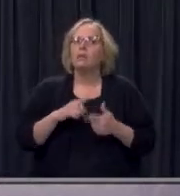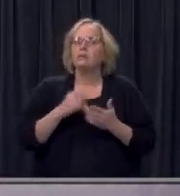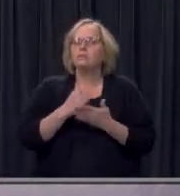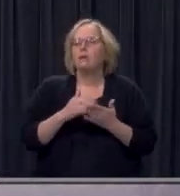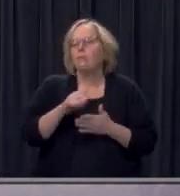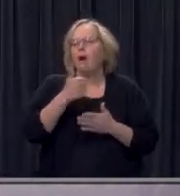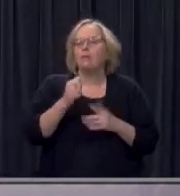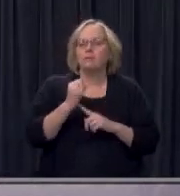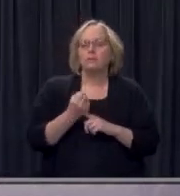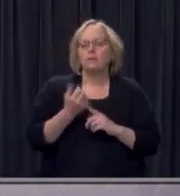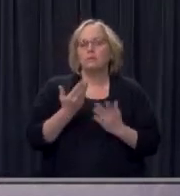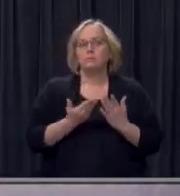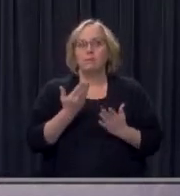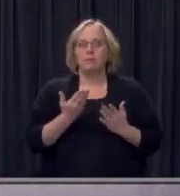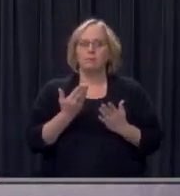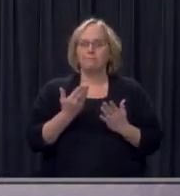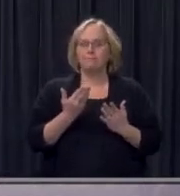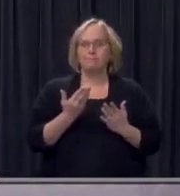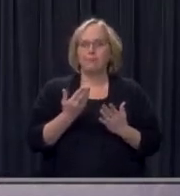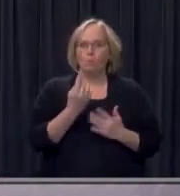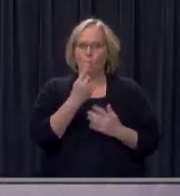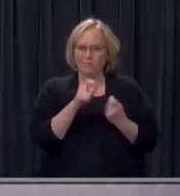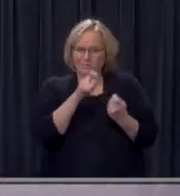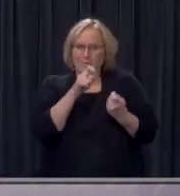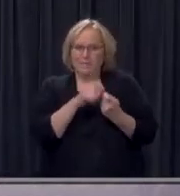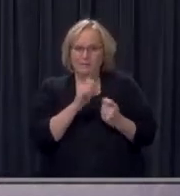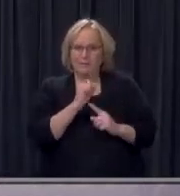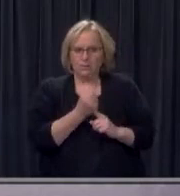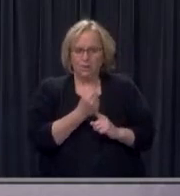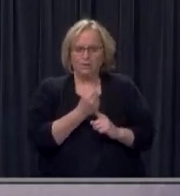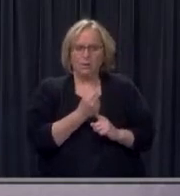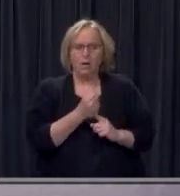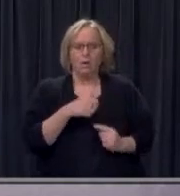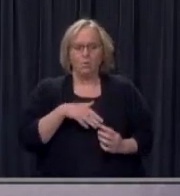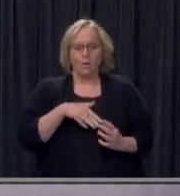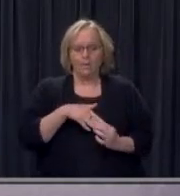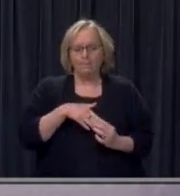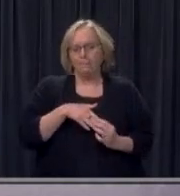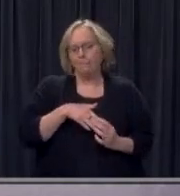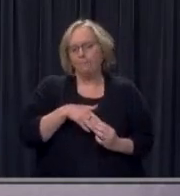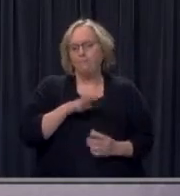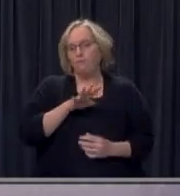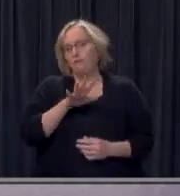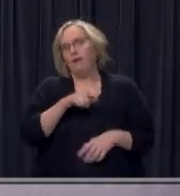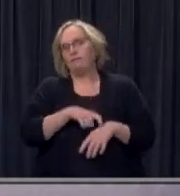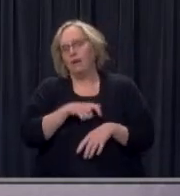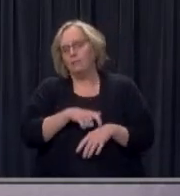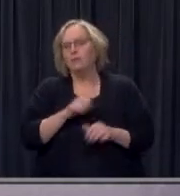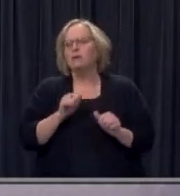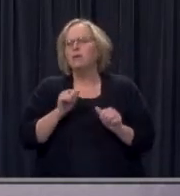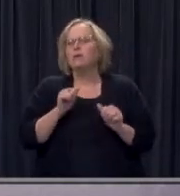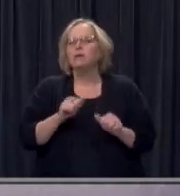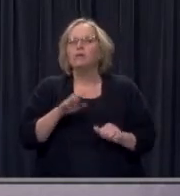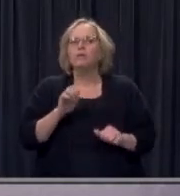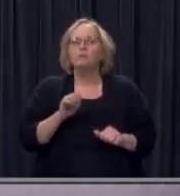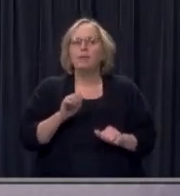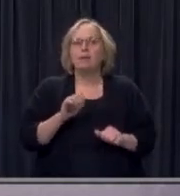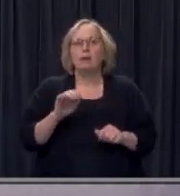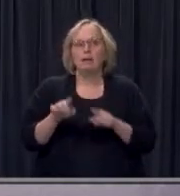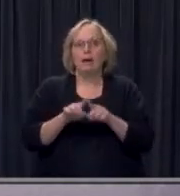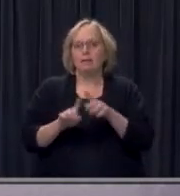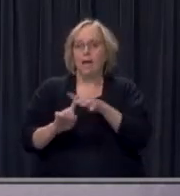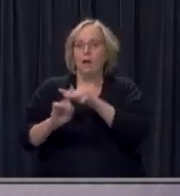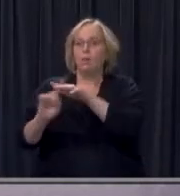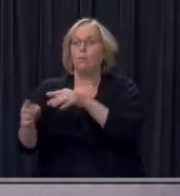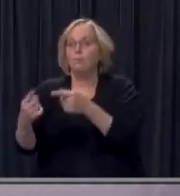where maybe there might be one specific incident where the button was pushed 4 or 5 times. It could be as an elopement was taking place